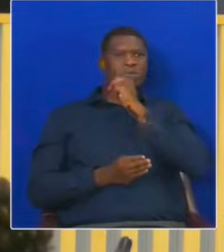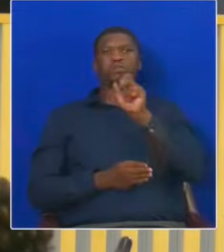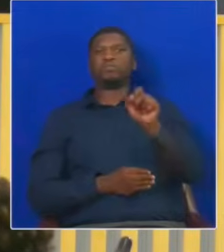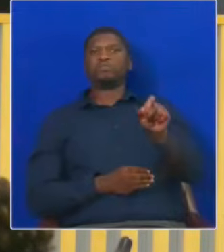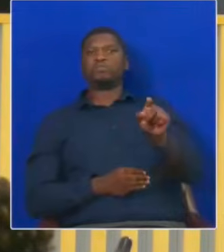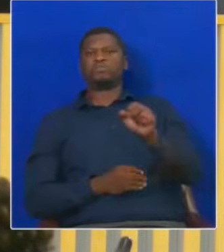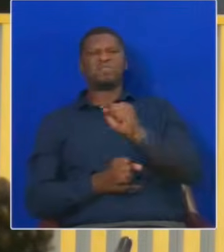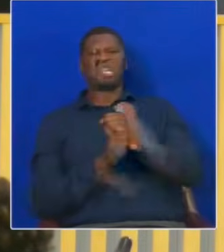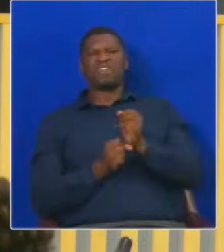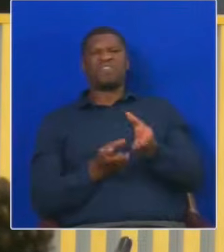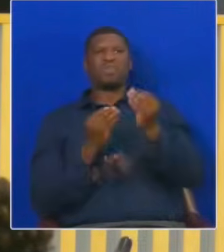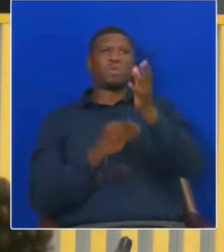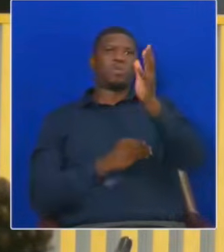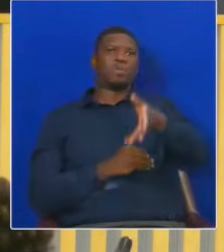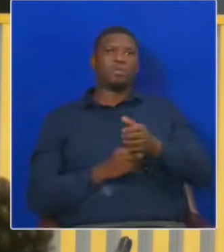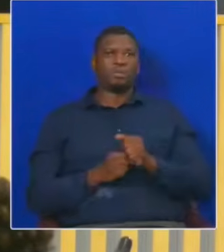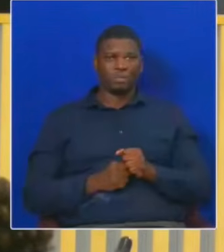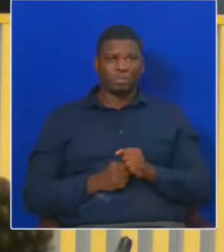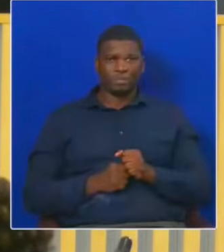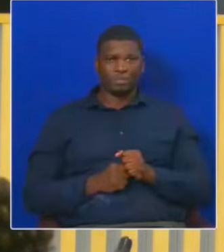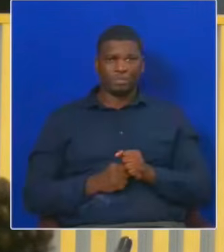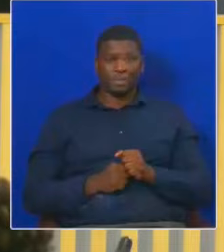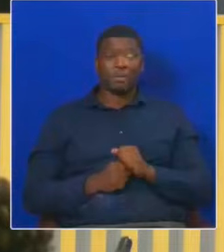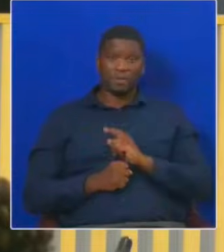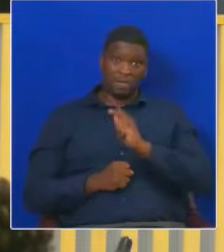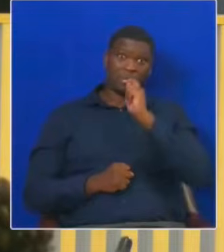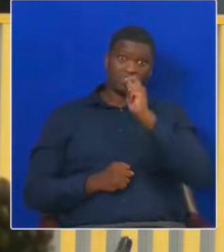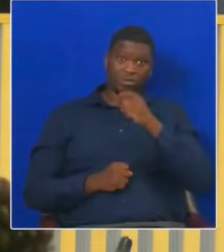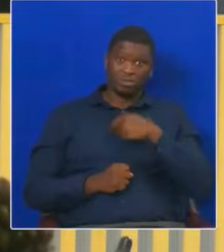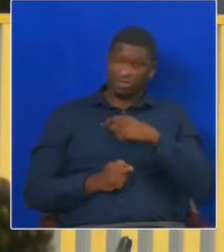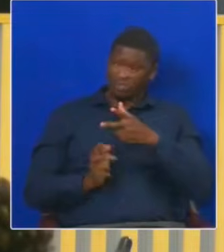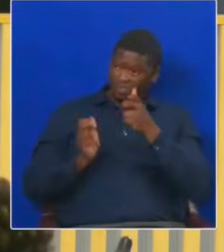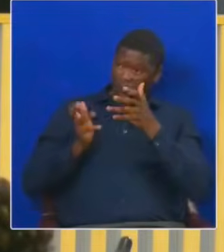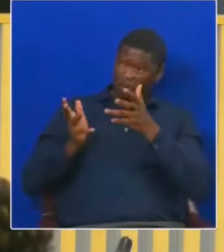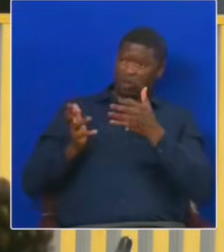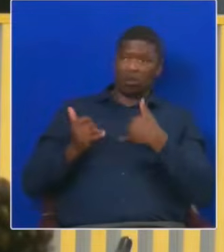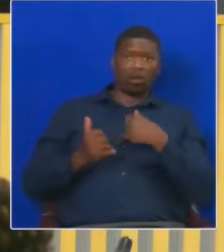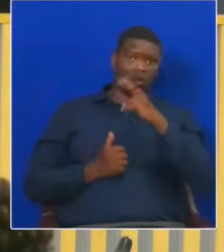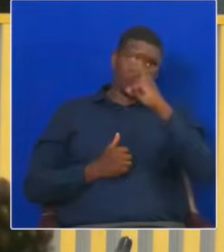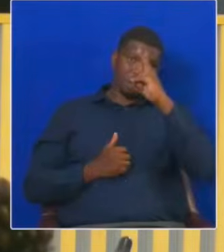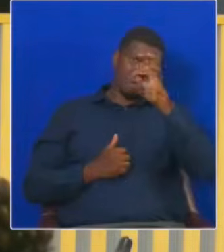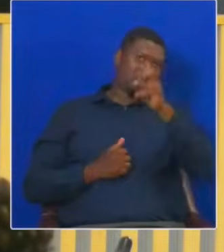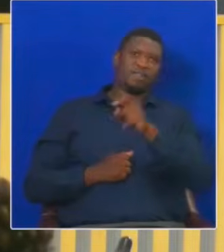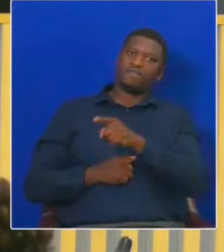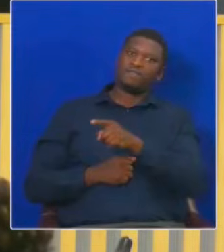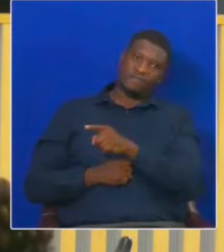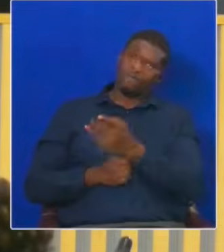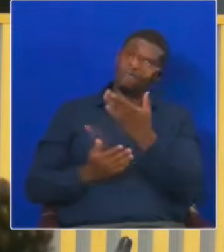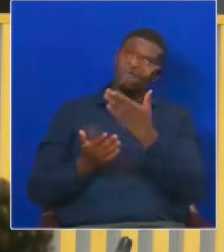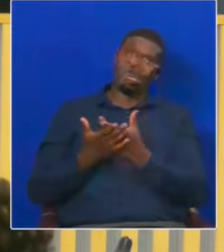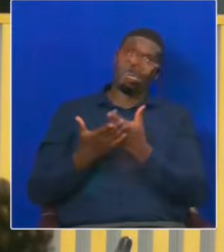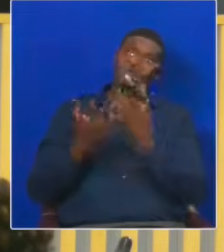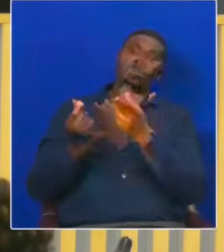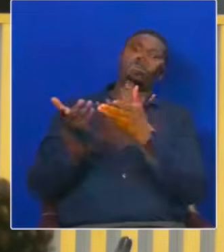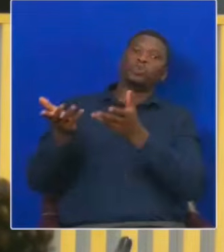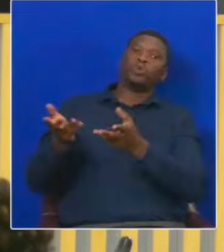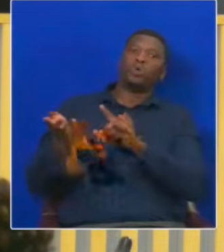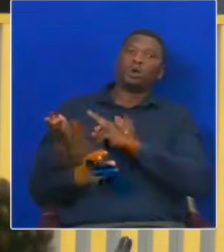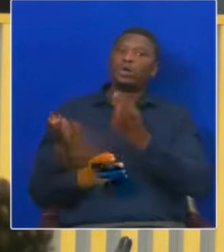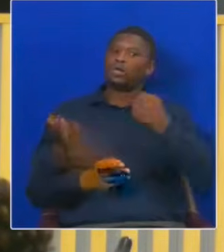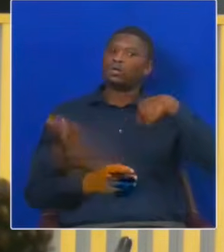really believe him that he is capable of doing that, as we're still looking for him